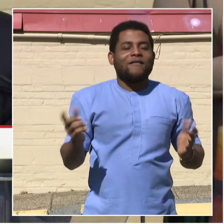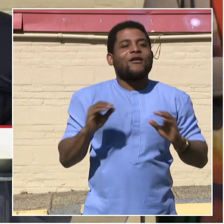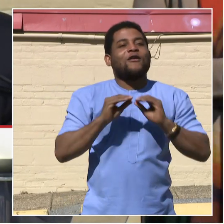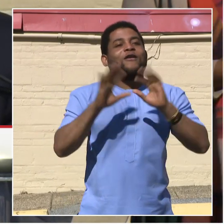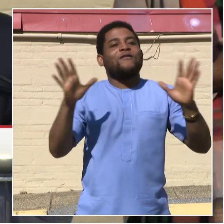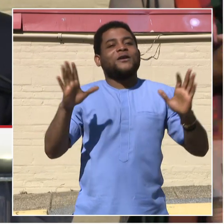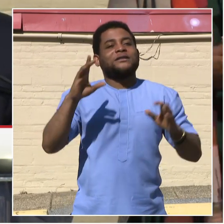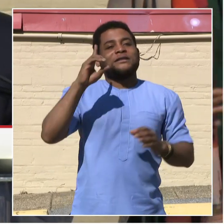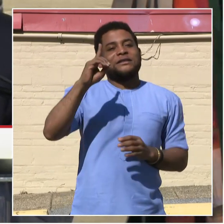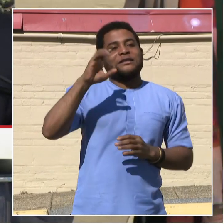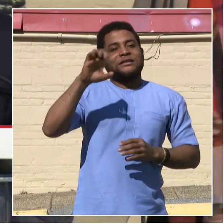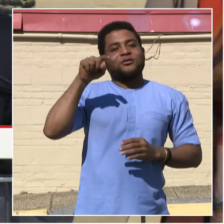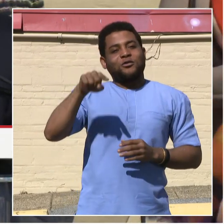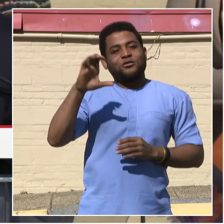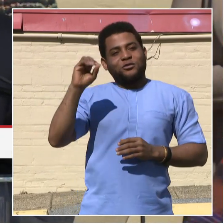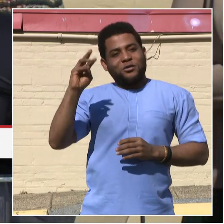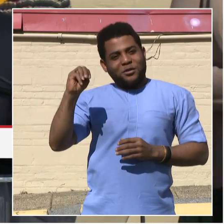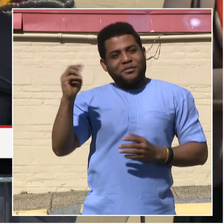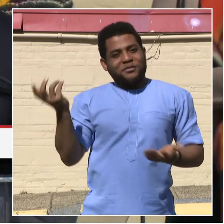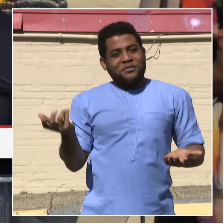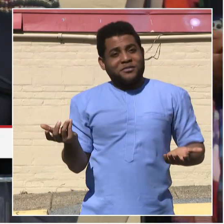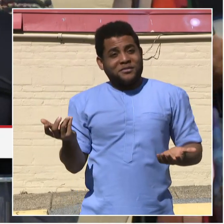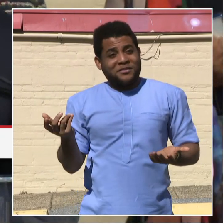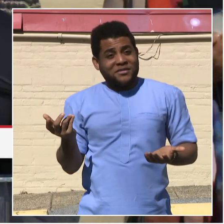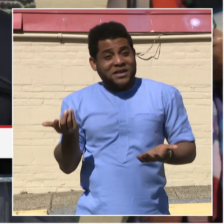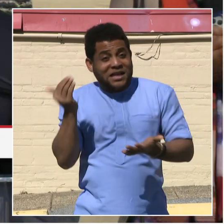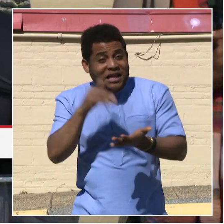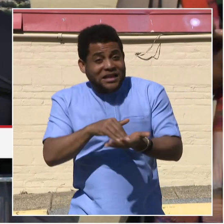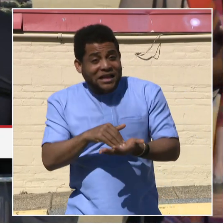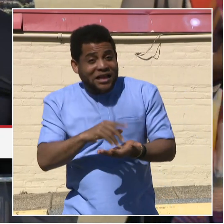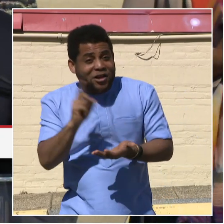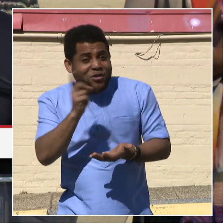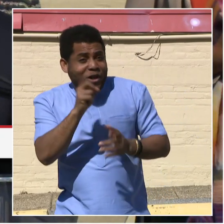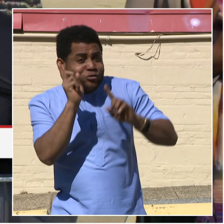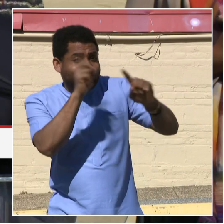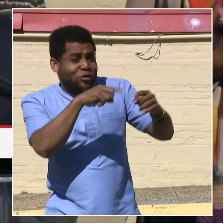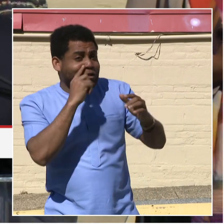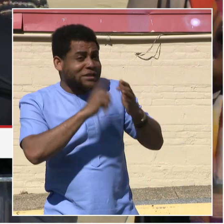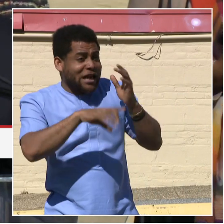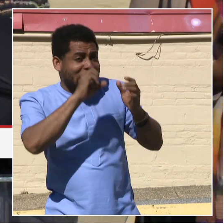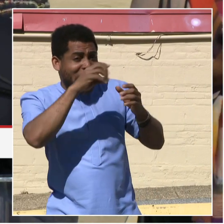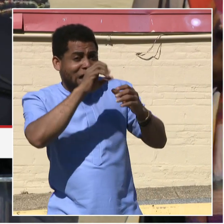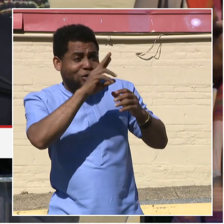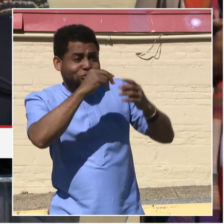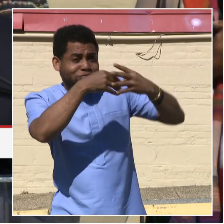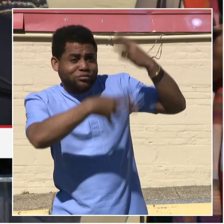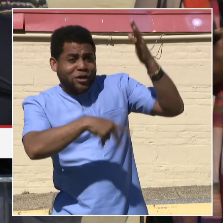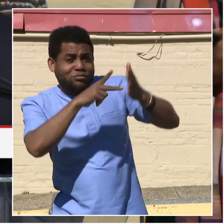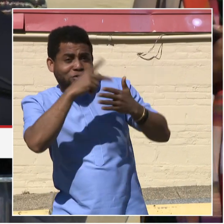Judge Terrell, should we do it again? All right, where do you go to check out all those programs?